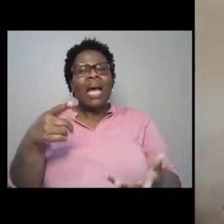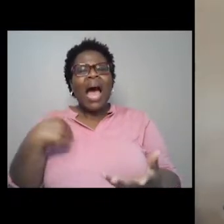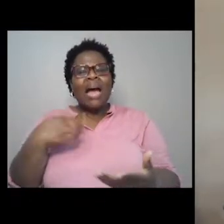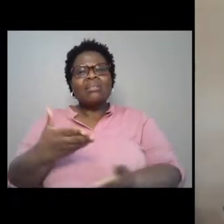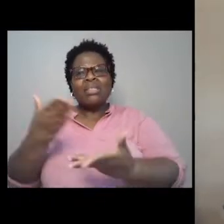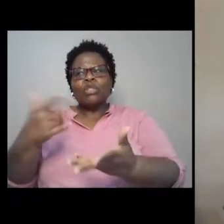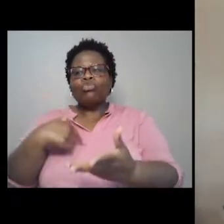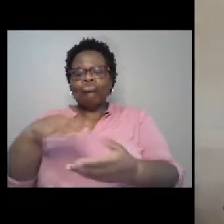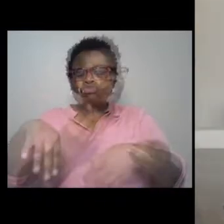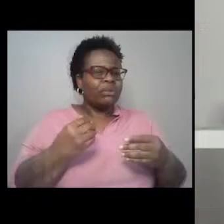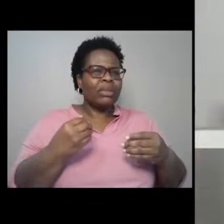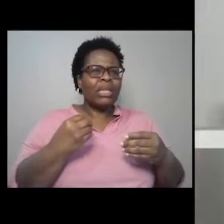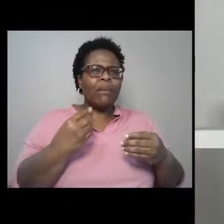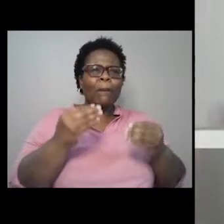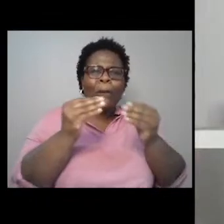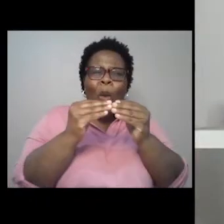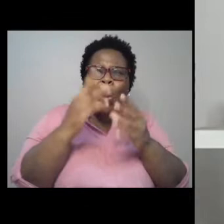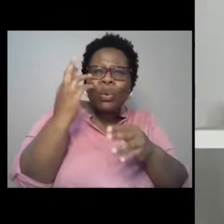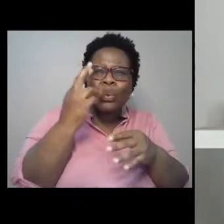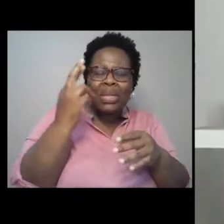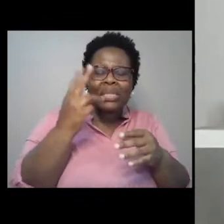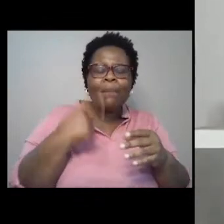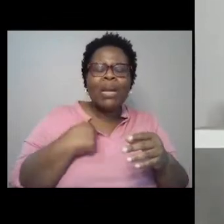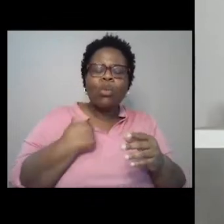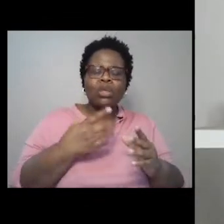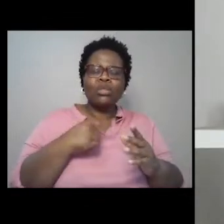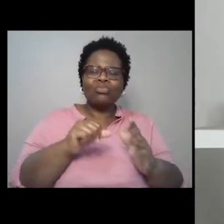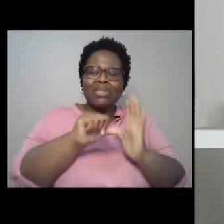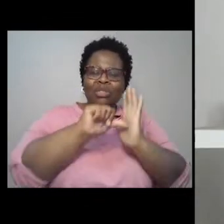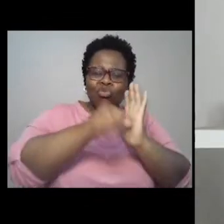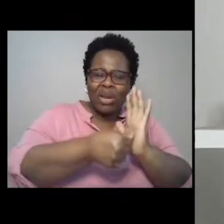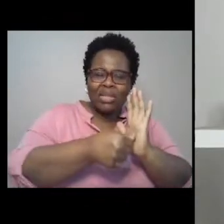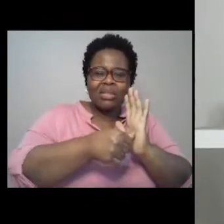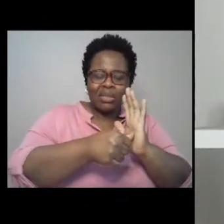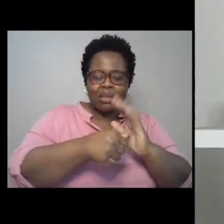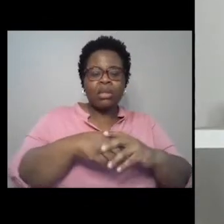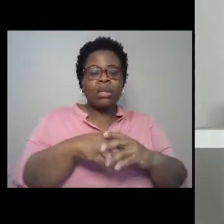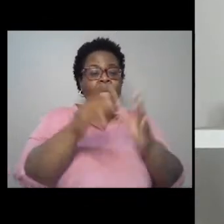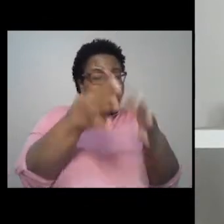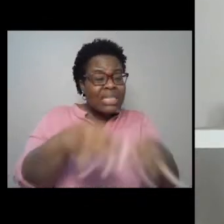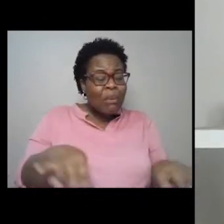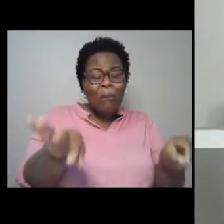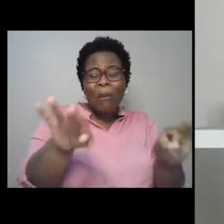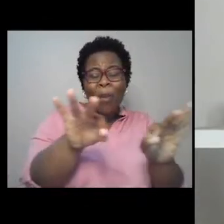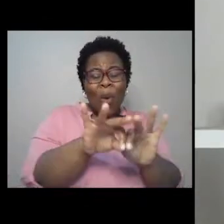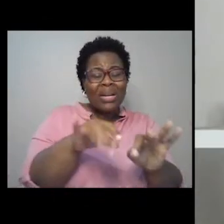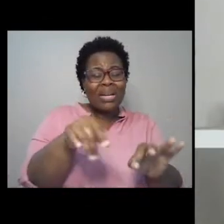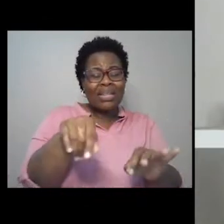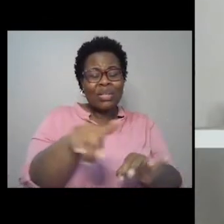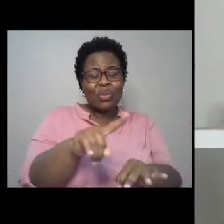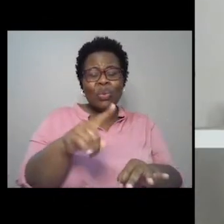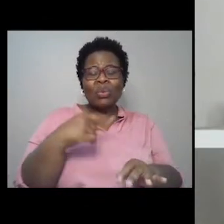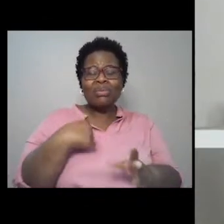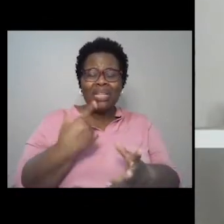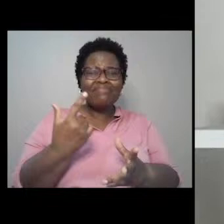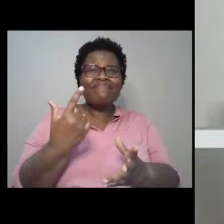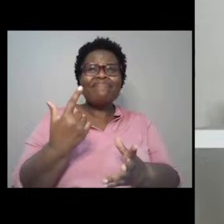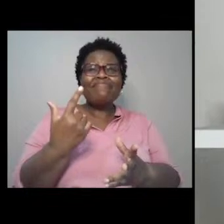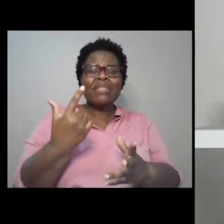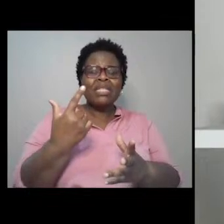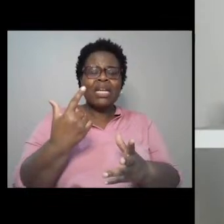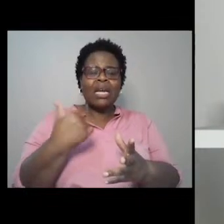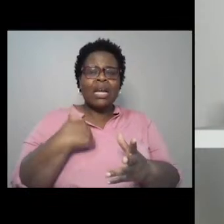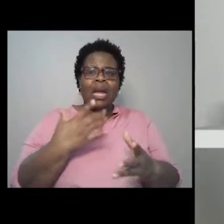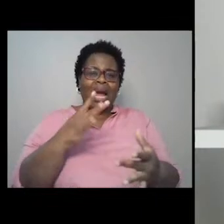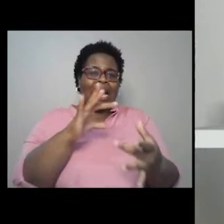I would really just say trying to find a purpose. It is, I've got to hone in on this point. It's vital that you